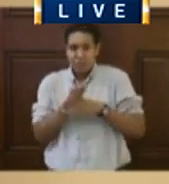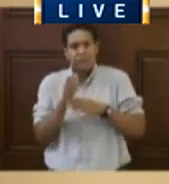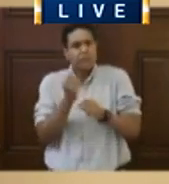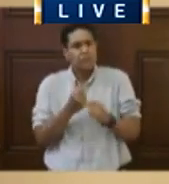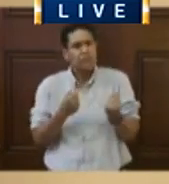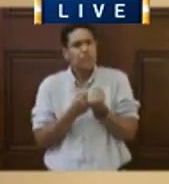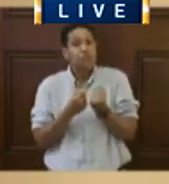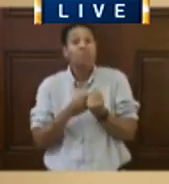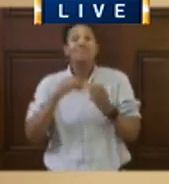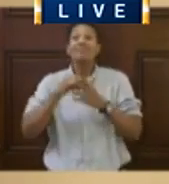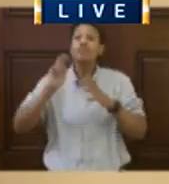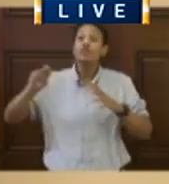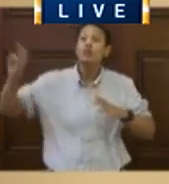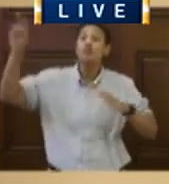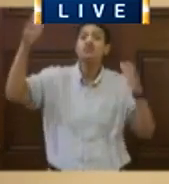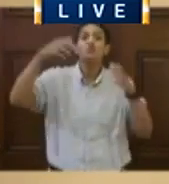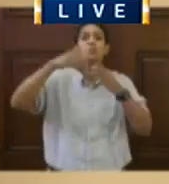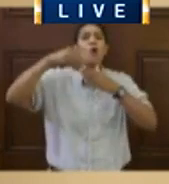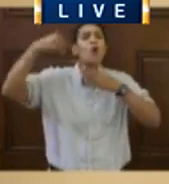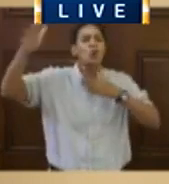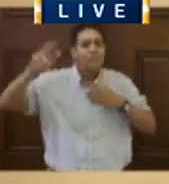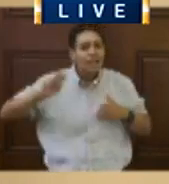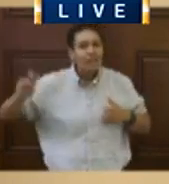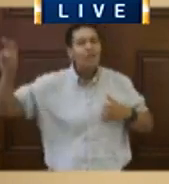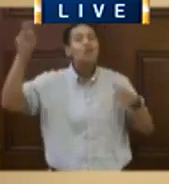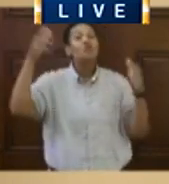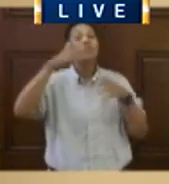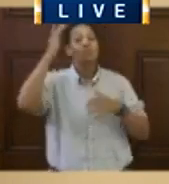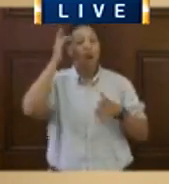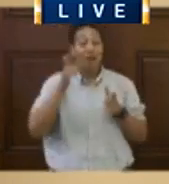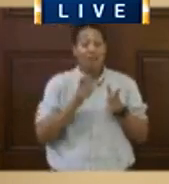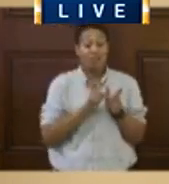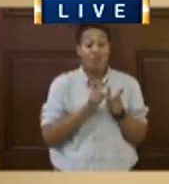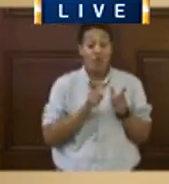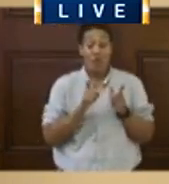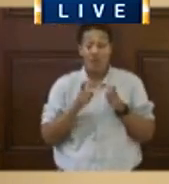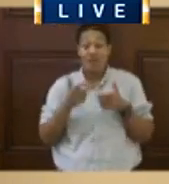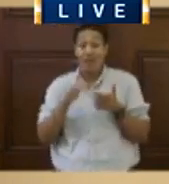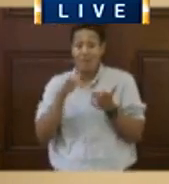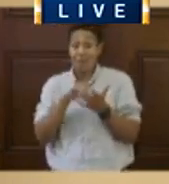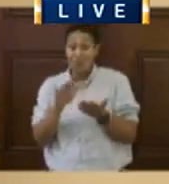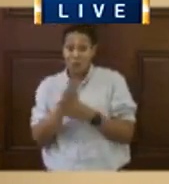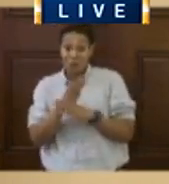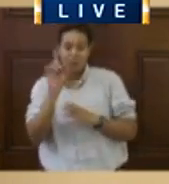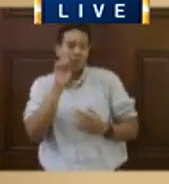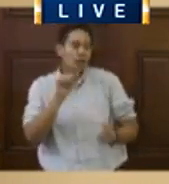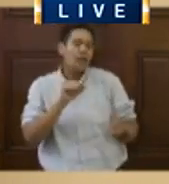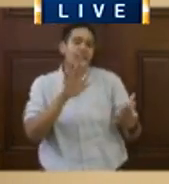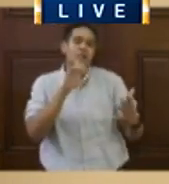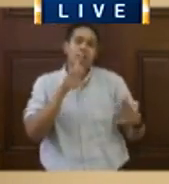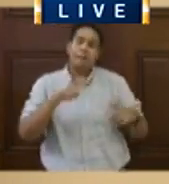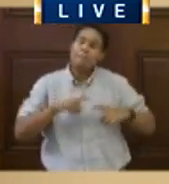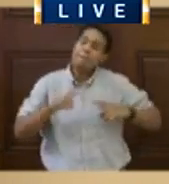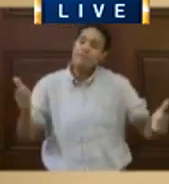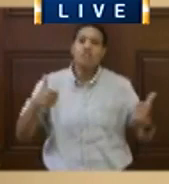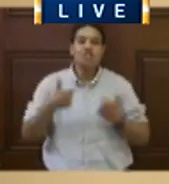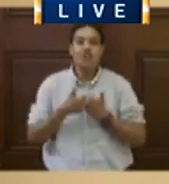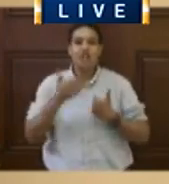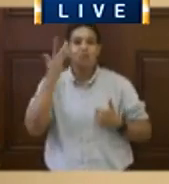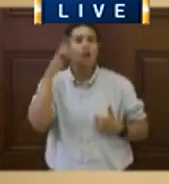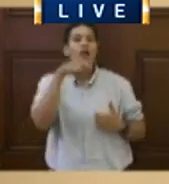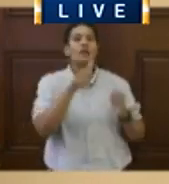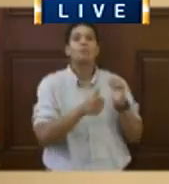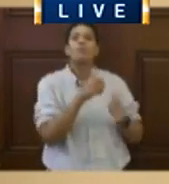of the tourism sector, because the small and medium enterprises will face a significant challenge, because they are the most